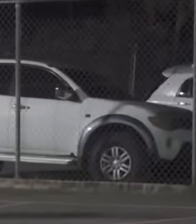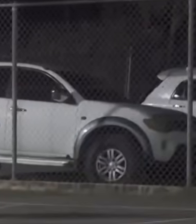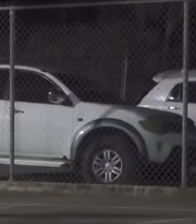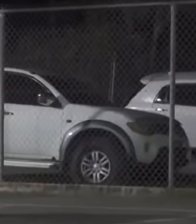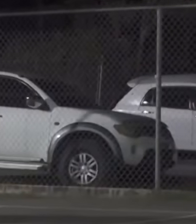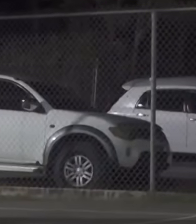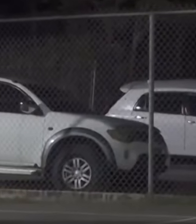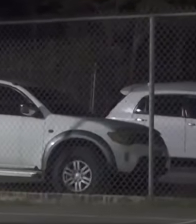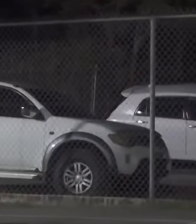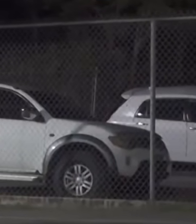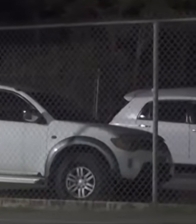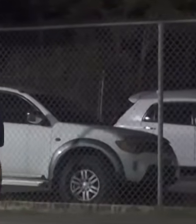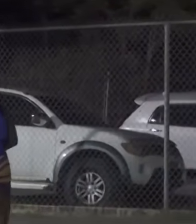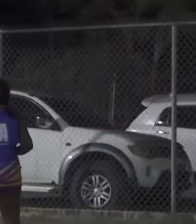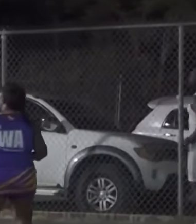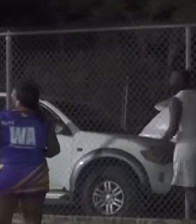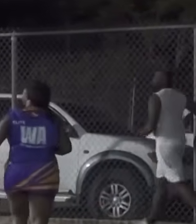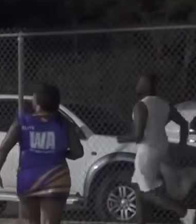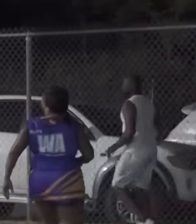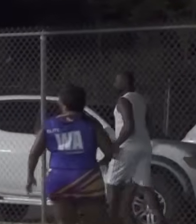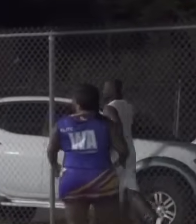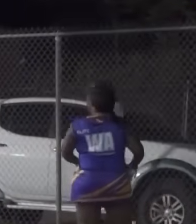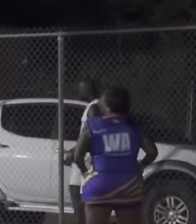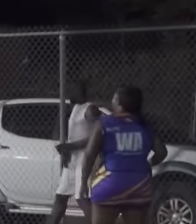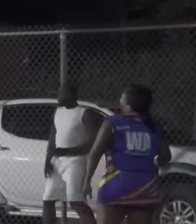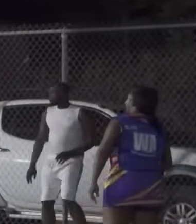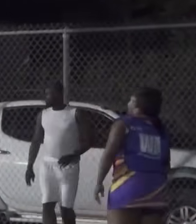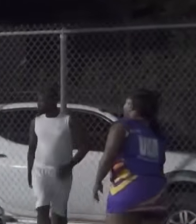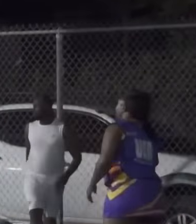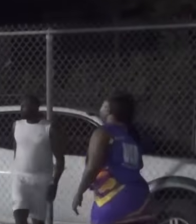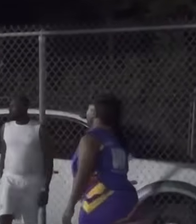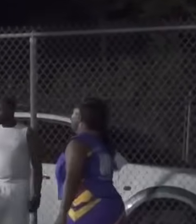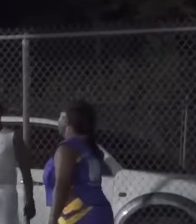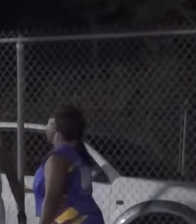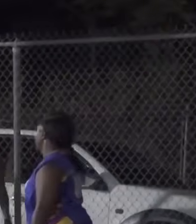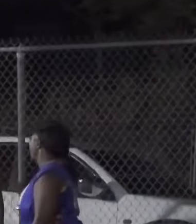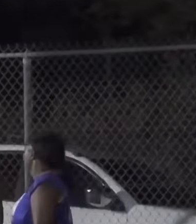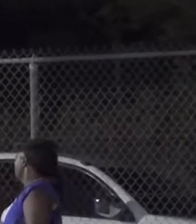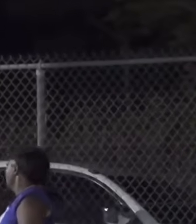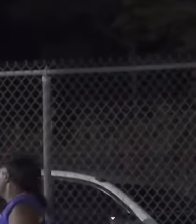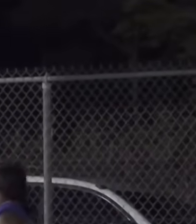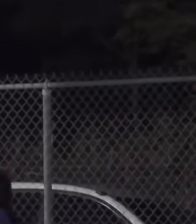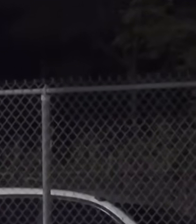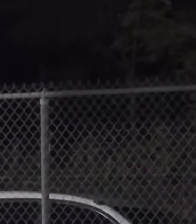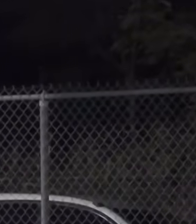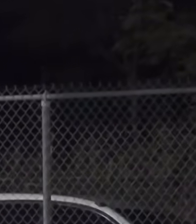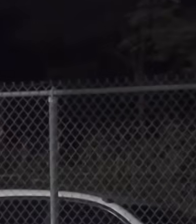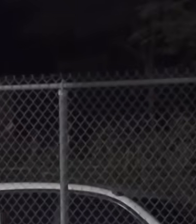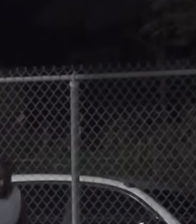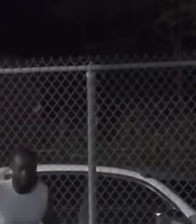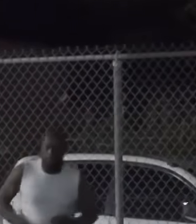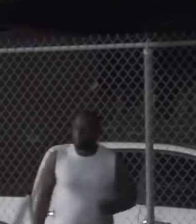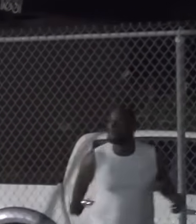like a tornado. Impossible to predict and hard to stop. Guess who? Agard